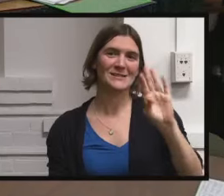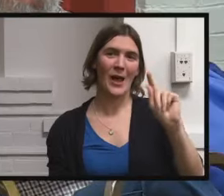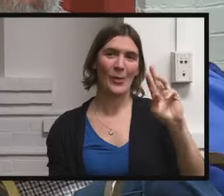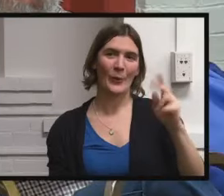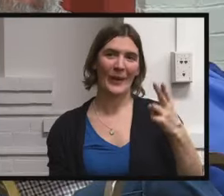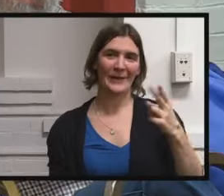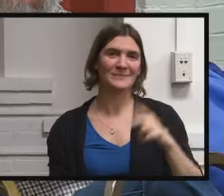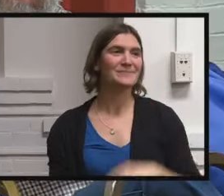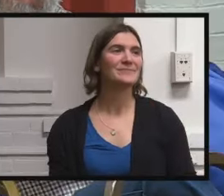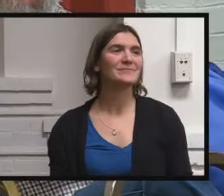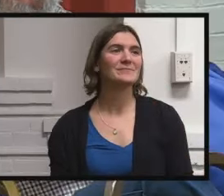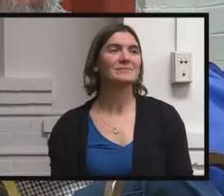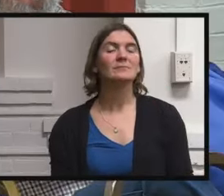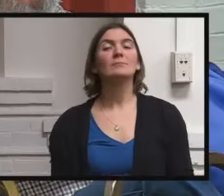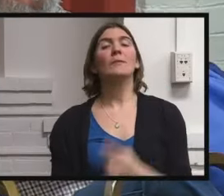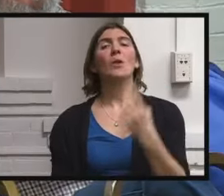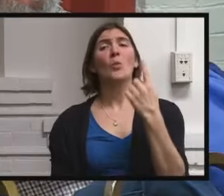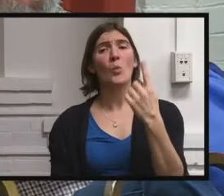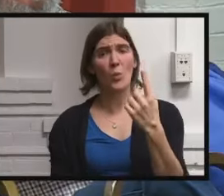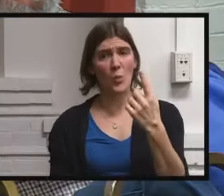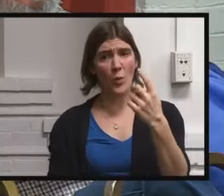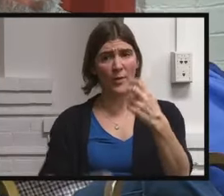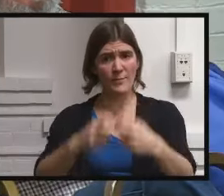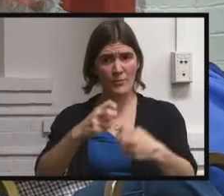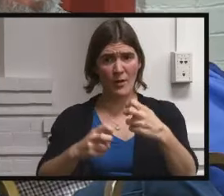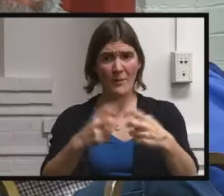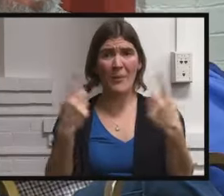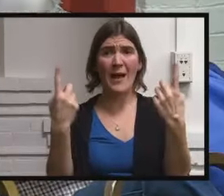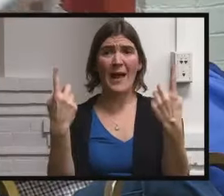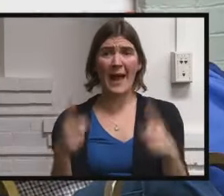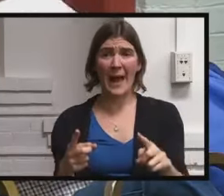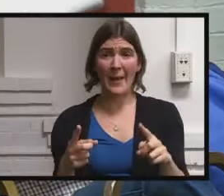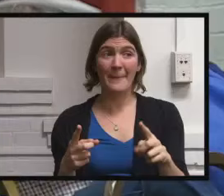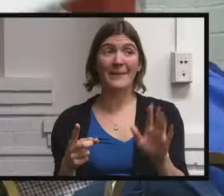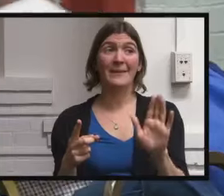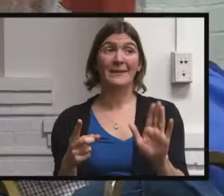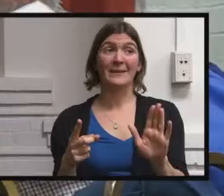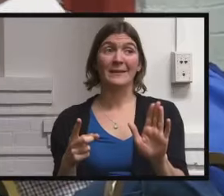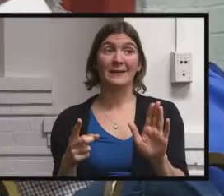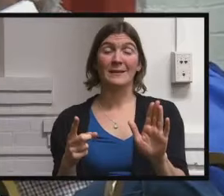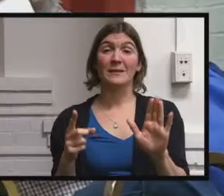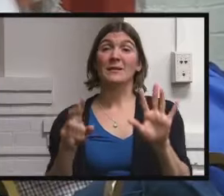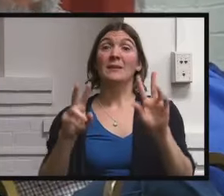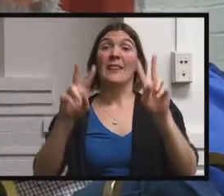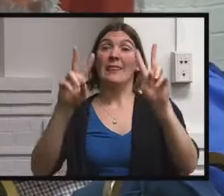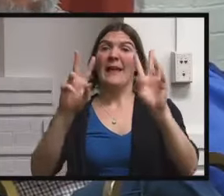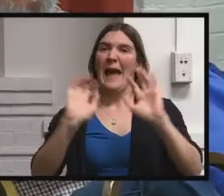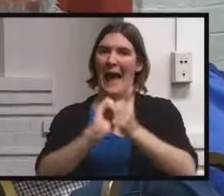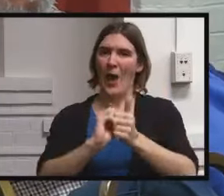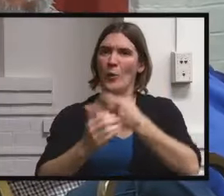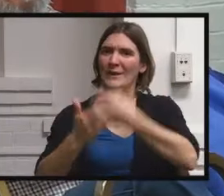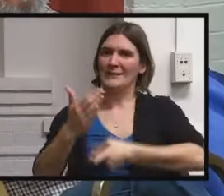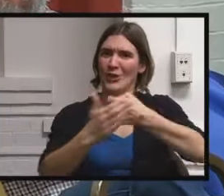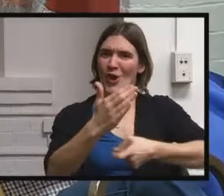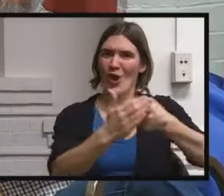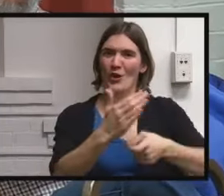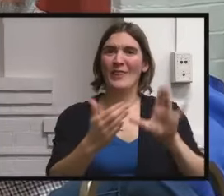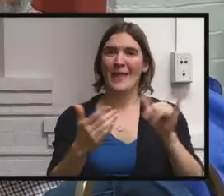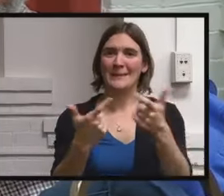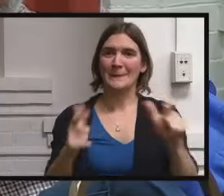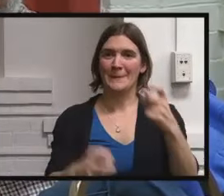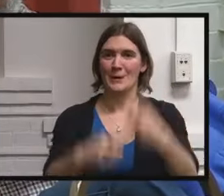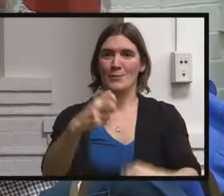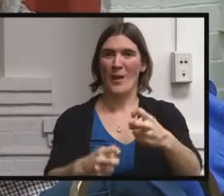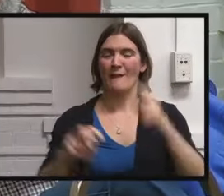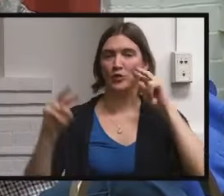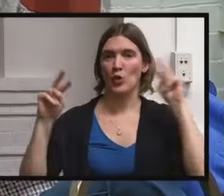I think one of the issues is that the form of the assessment is the large issue in which we have to